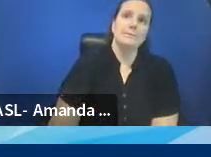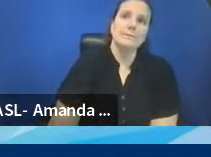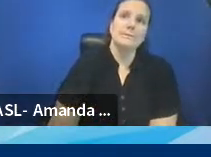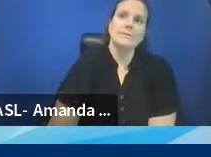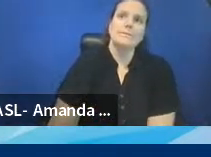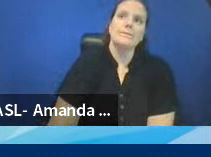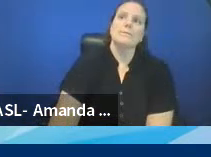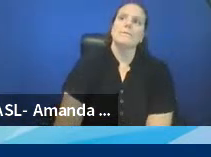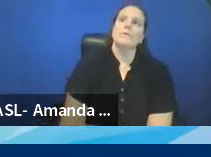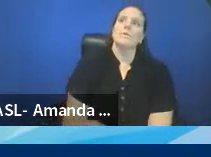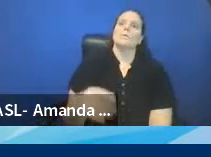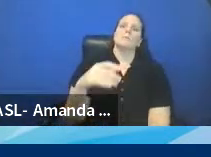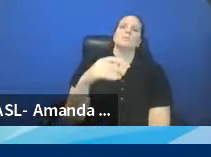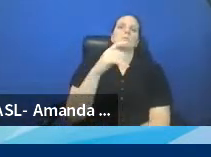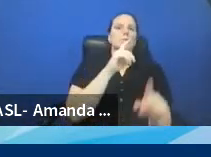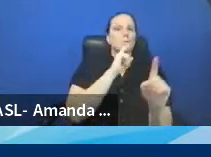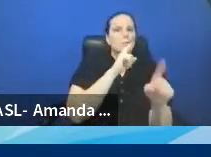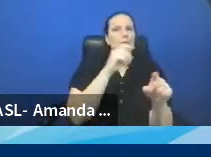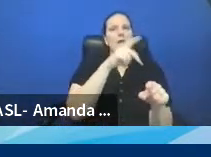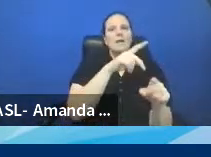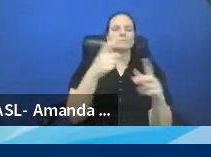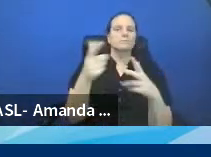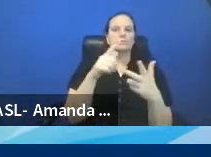I go back talking to my people.